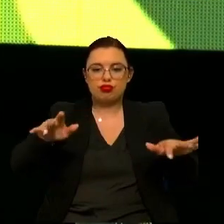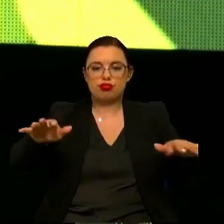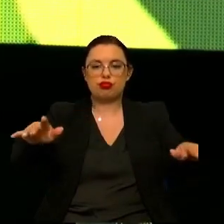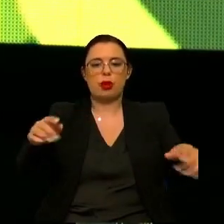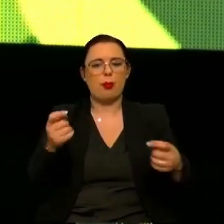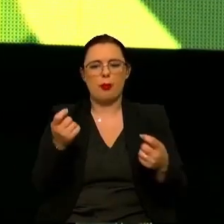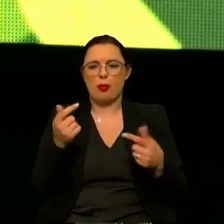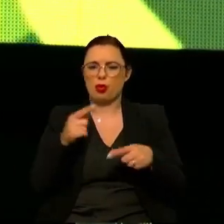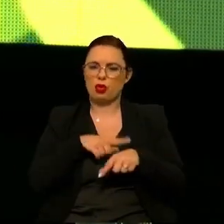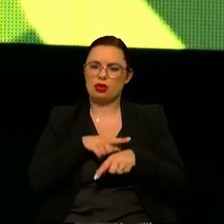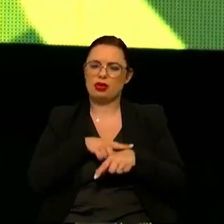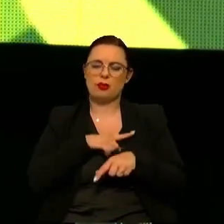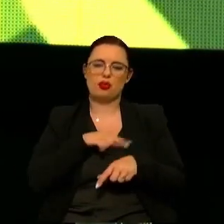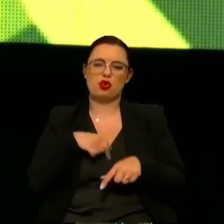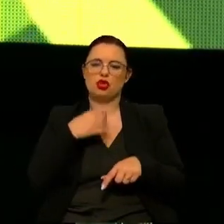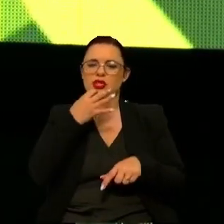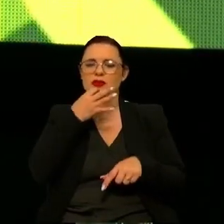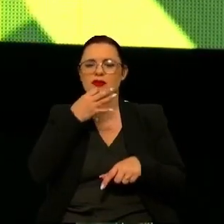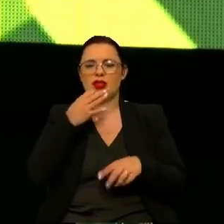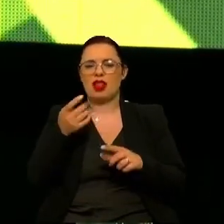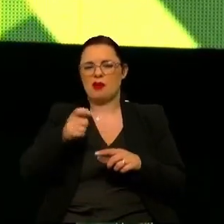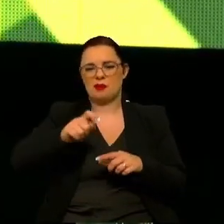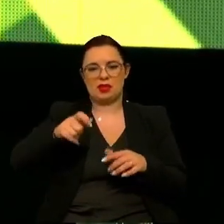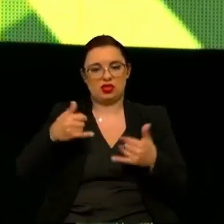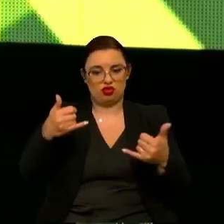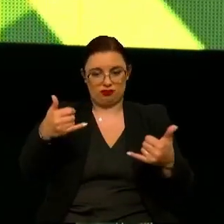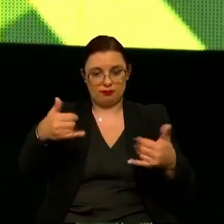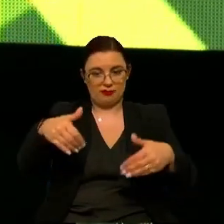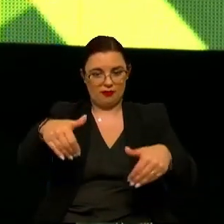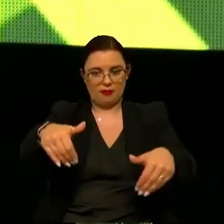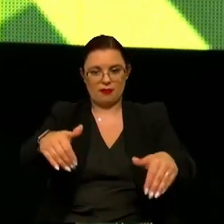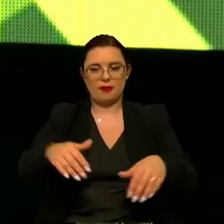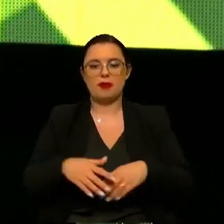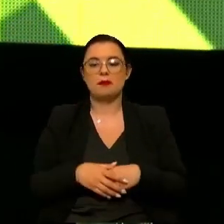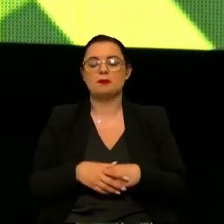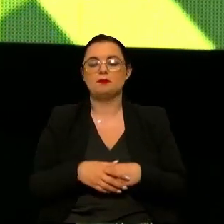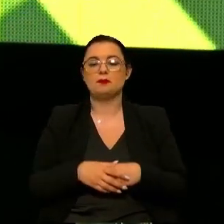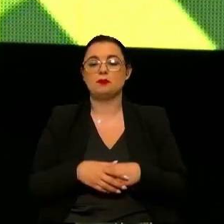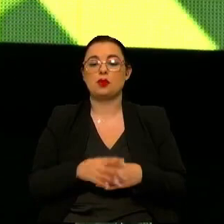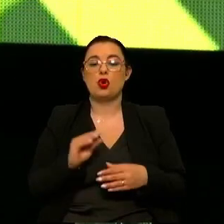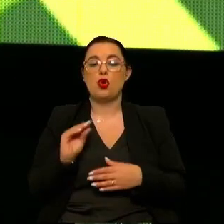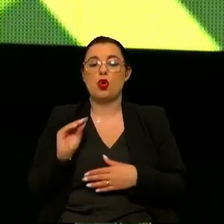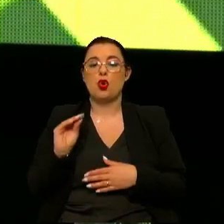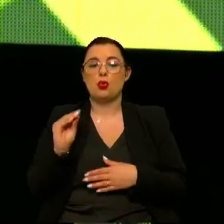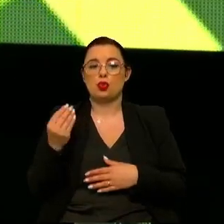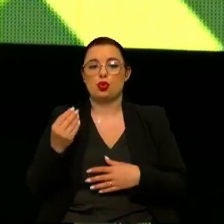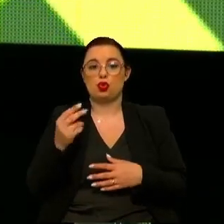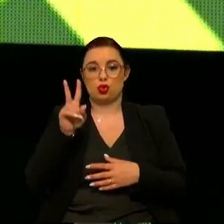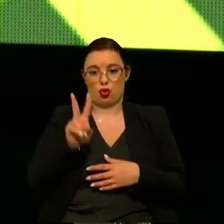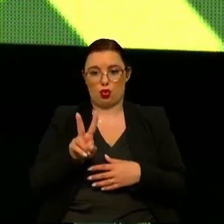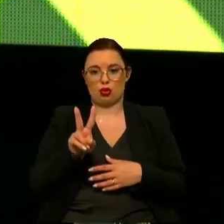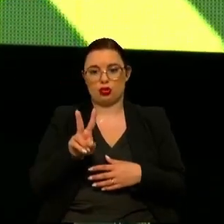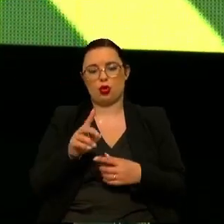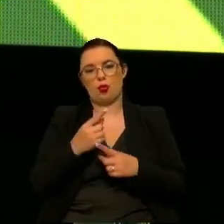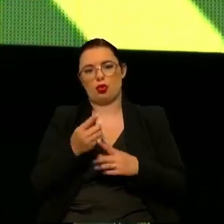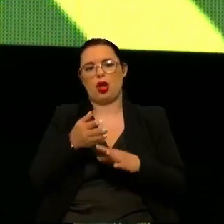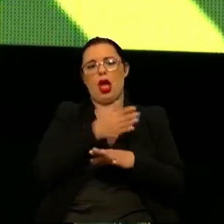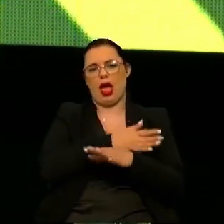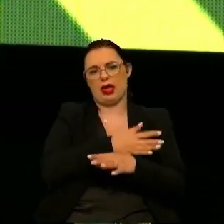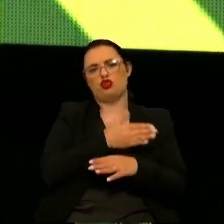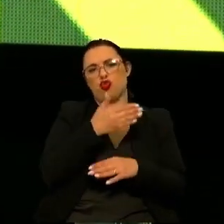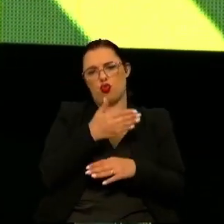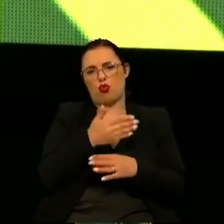spread out, and in the next months to come, the version 2 of